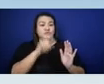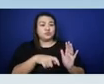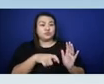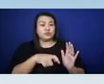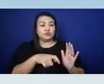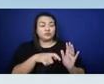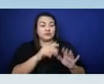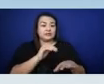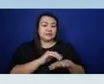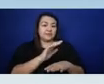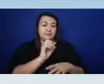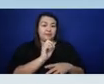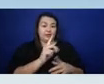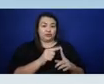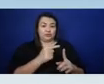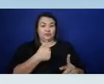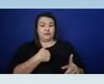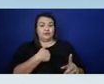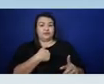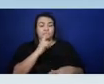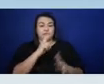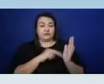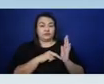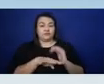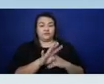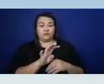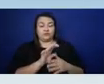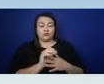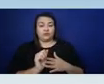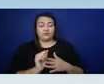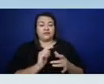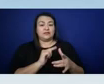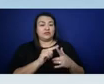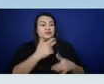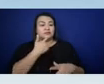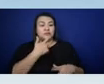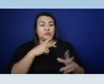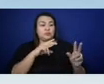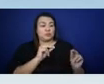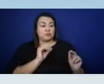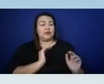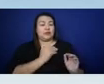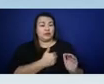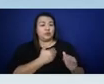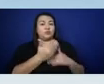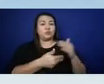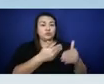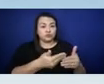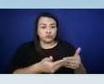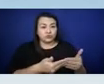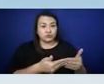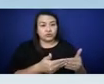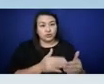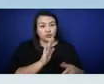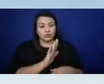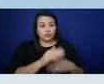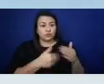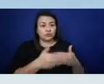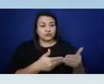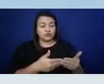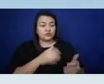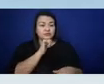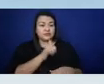telling me, well, we're going to keep it and send it to the adult child. I said, well, is it the law? Because my understanding with the law is